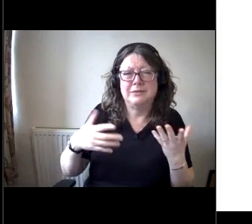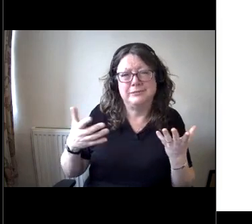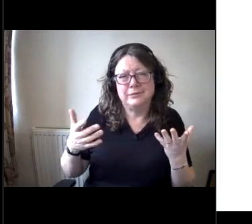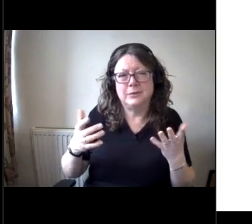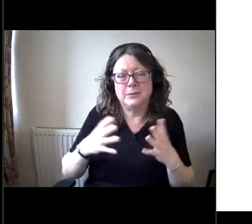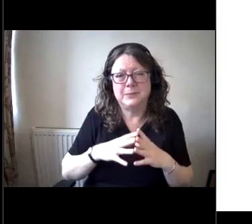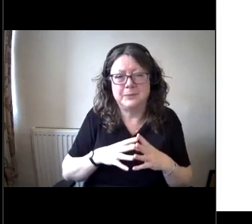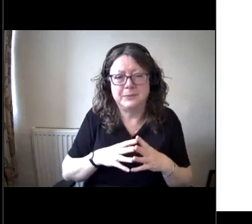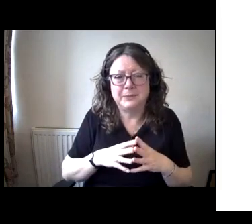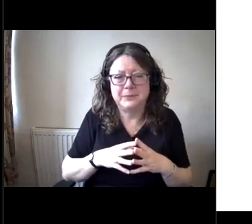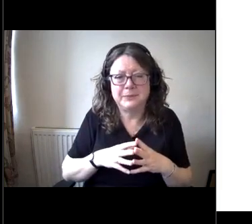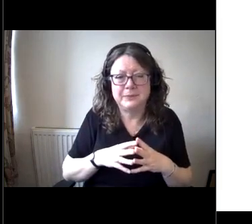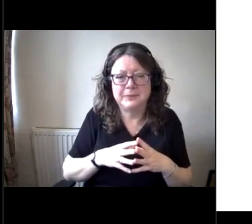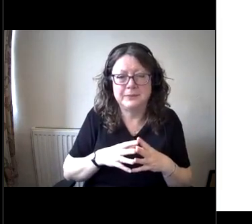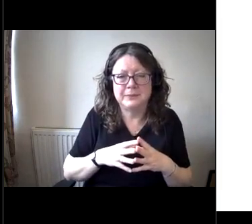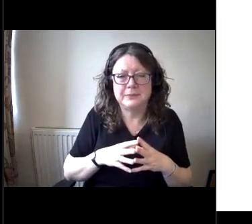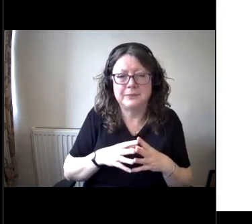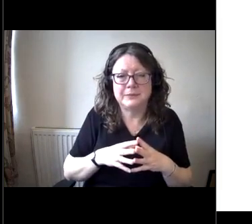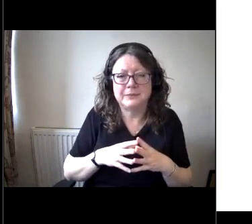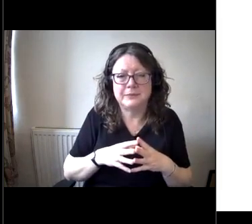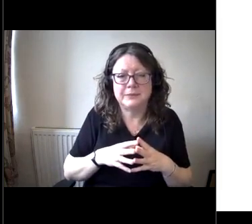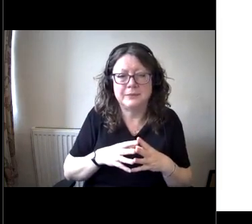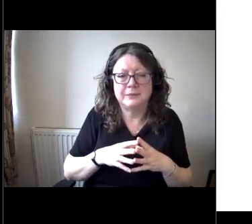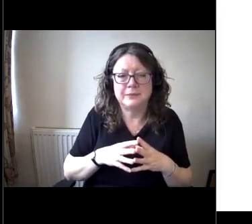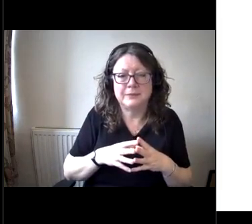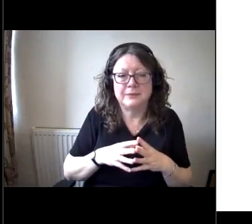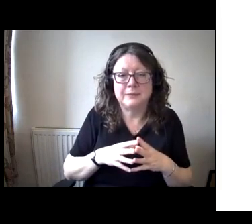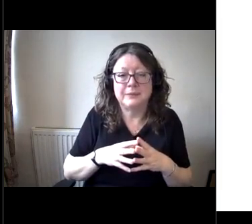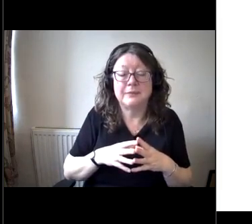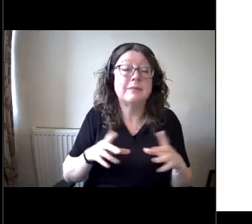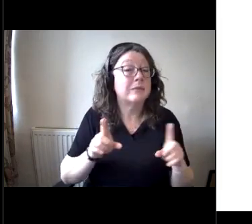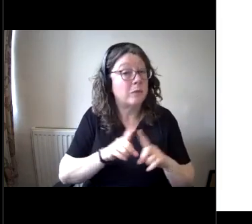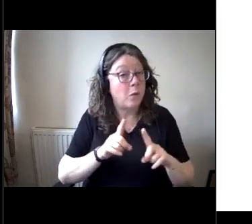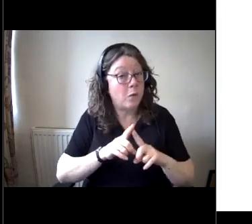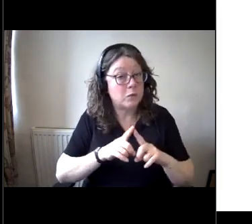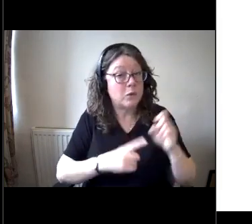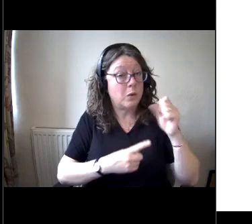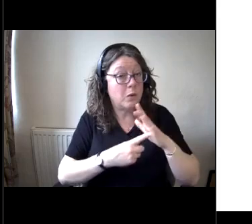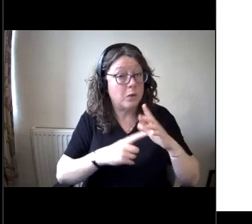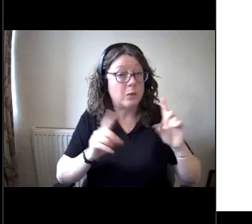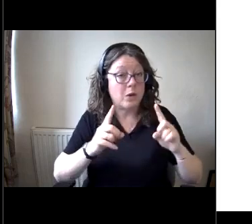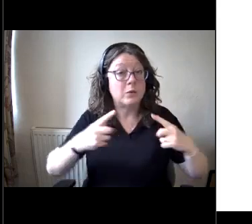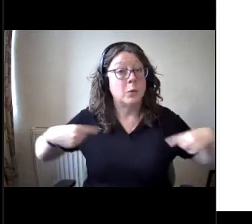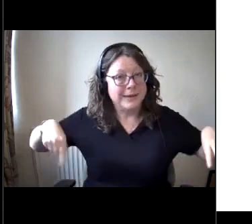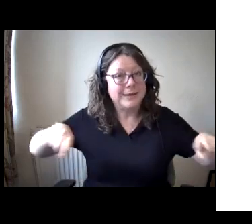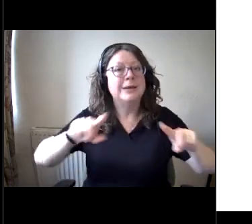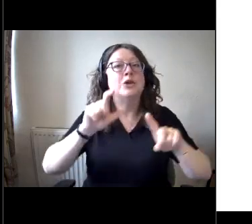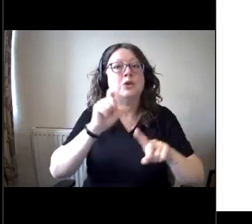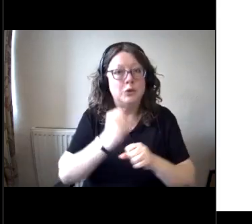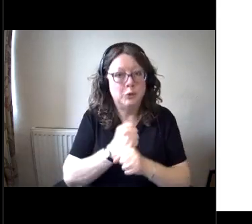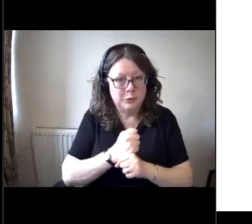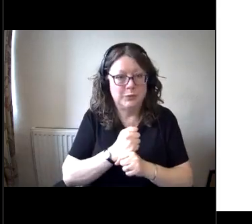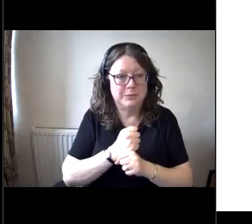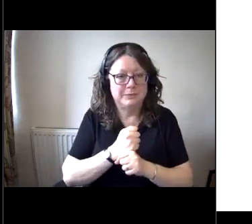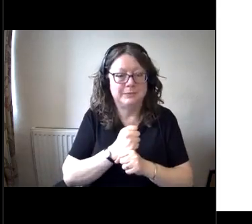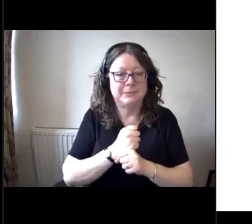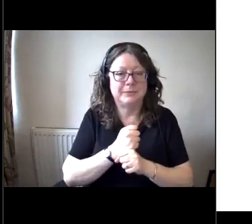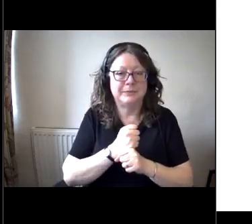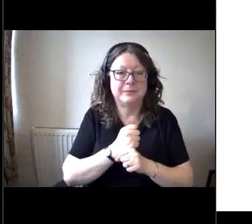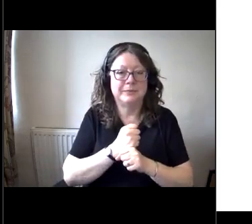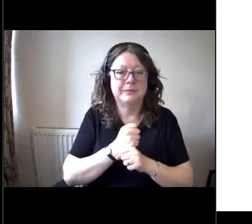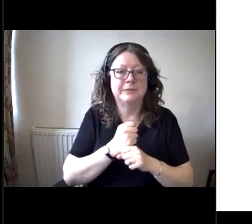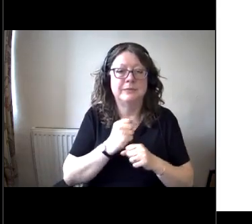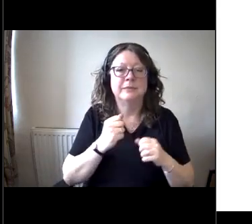So I've got one more. Oh, and the things we do as well. So coming back to when we were talking about our